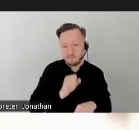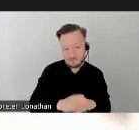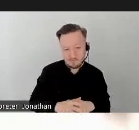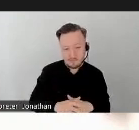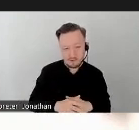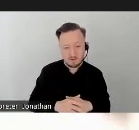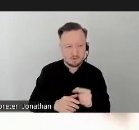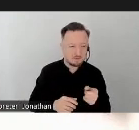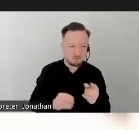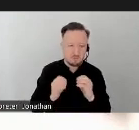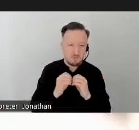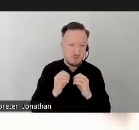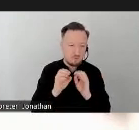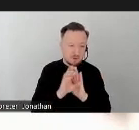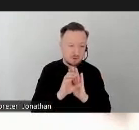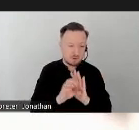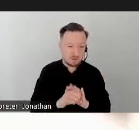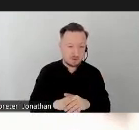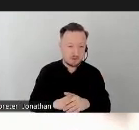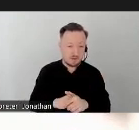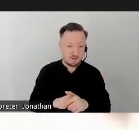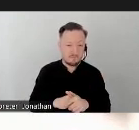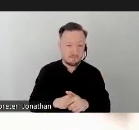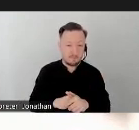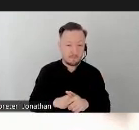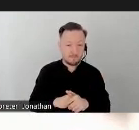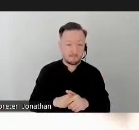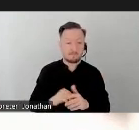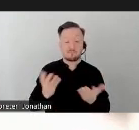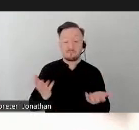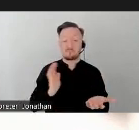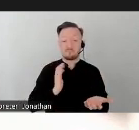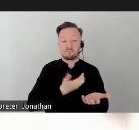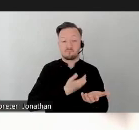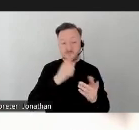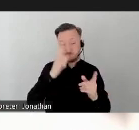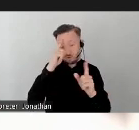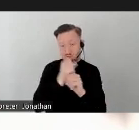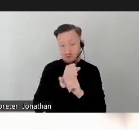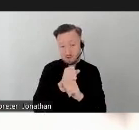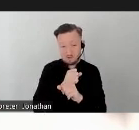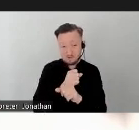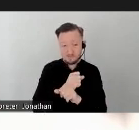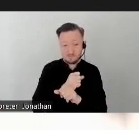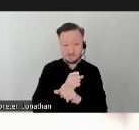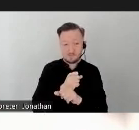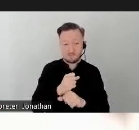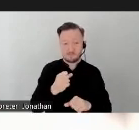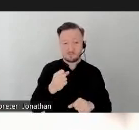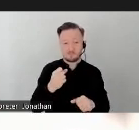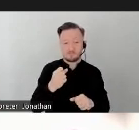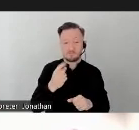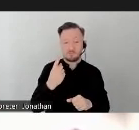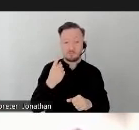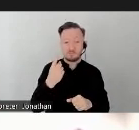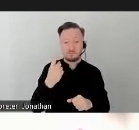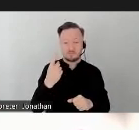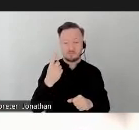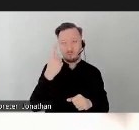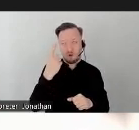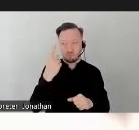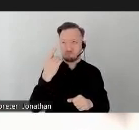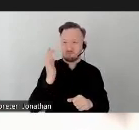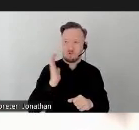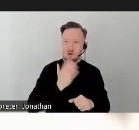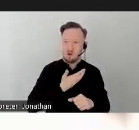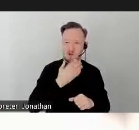just a couple of other examples here. And in terms of our strategy, I think what we do that's perhaps a little bit innovative